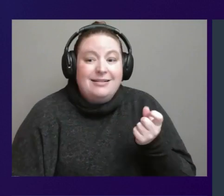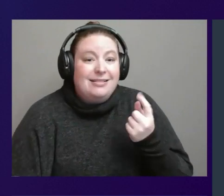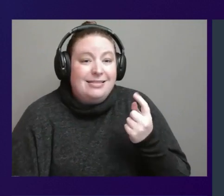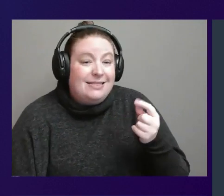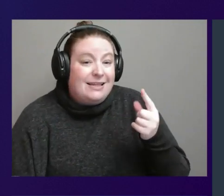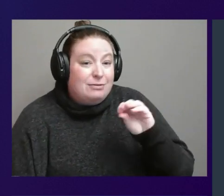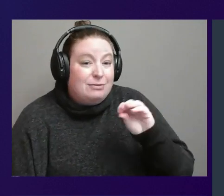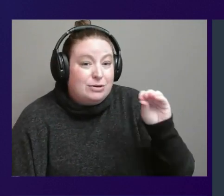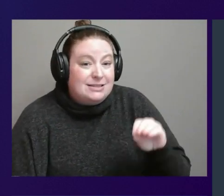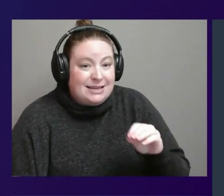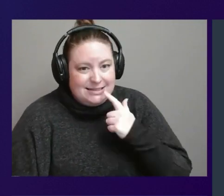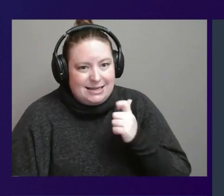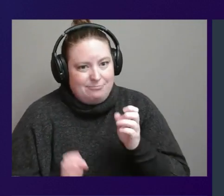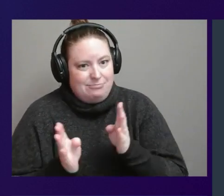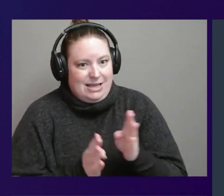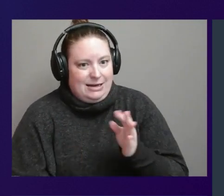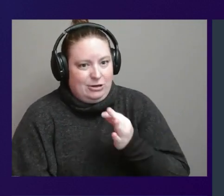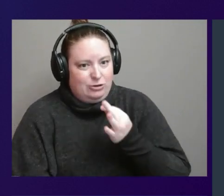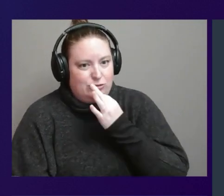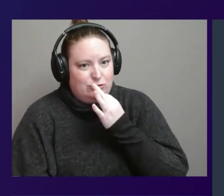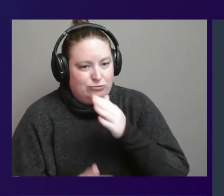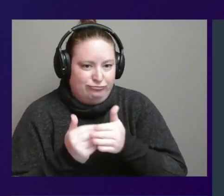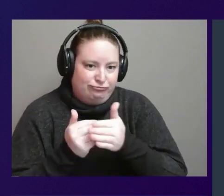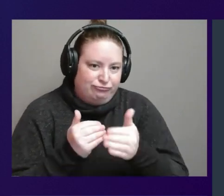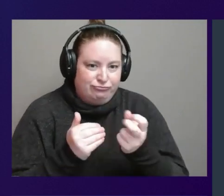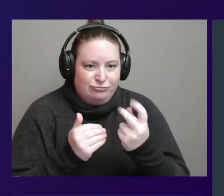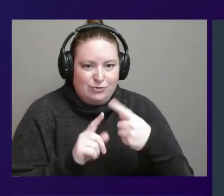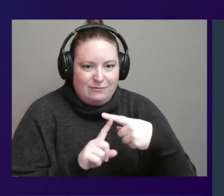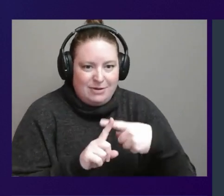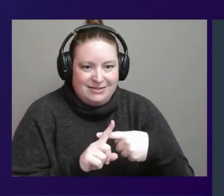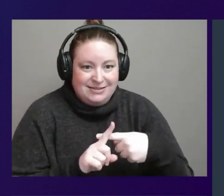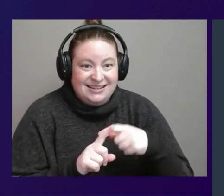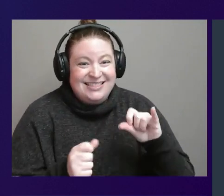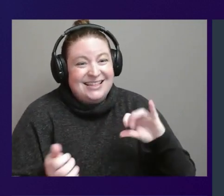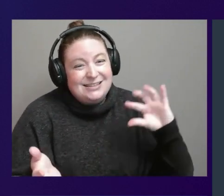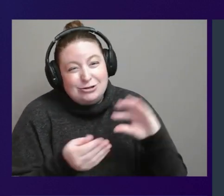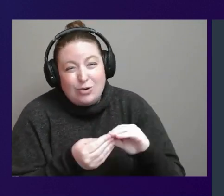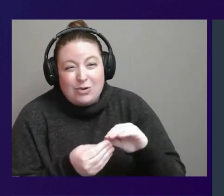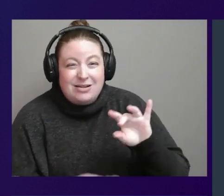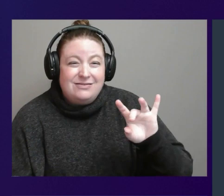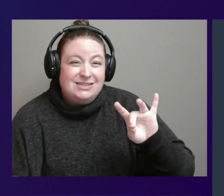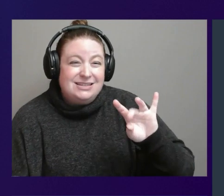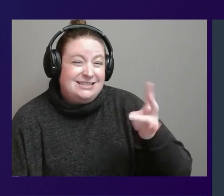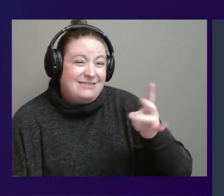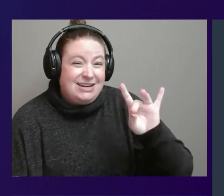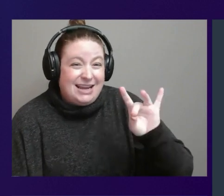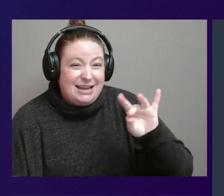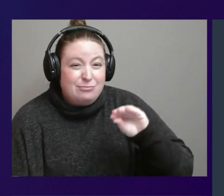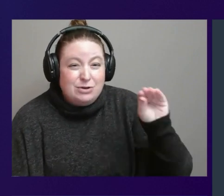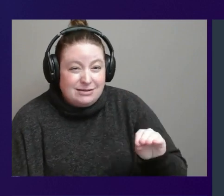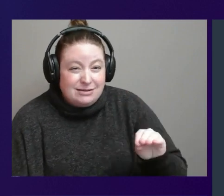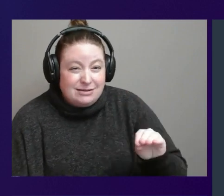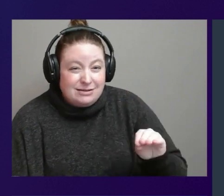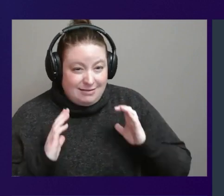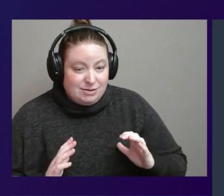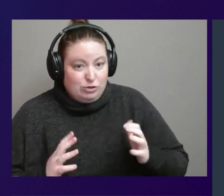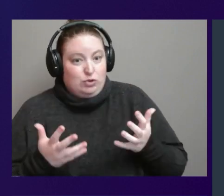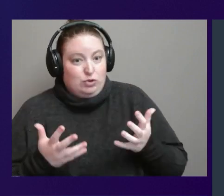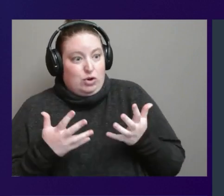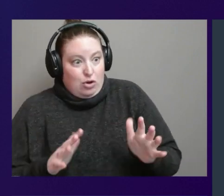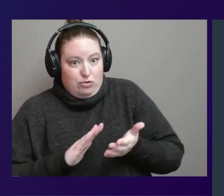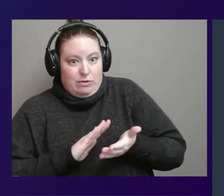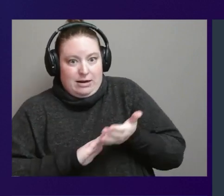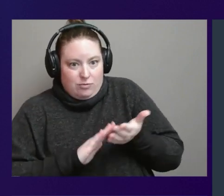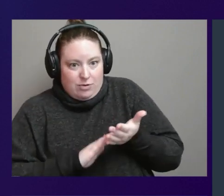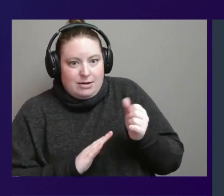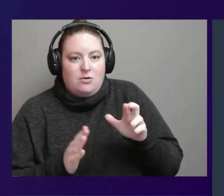were planning to do so in the following 12 months. And that is a total of 78% of customers surveyed that were already running or